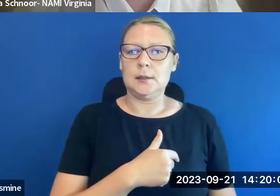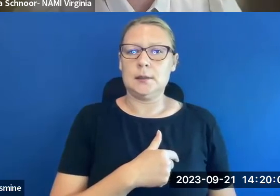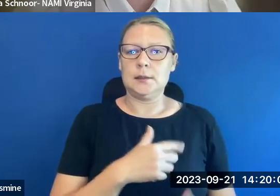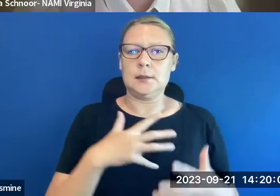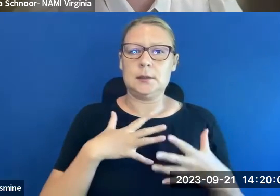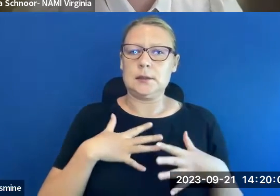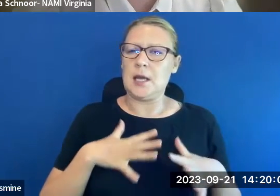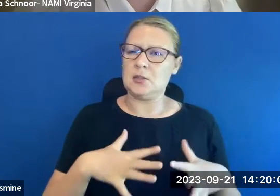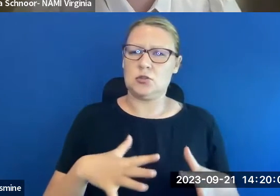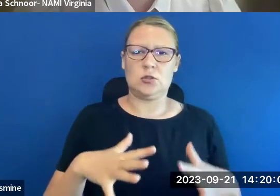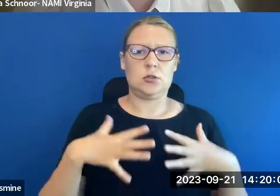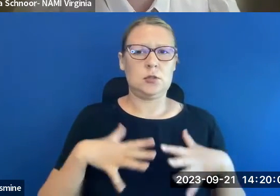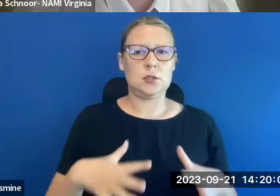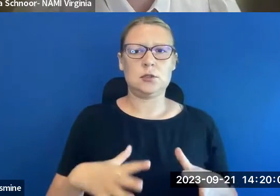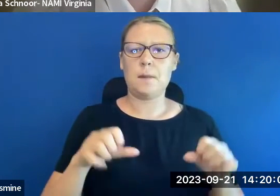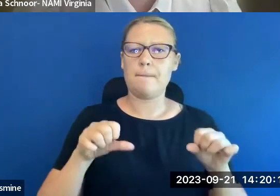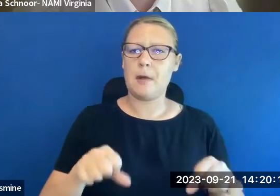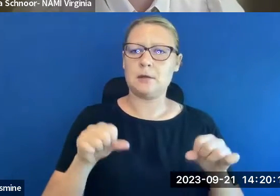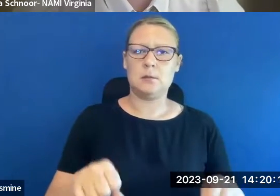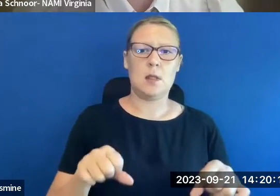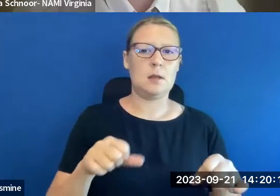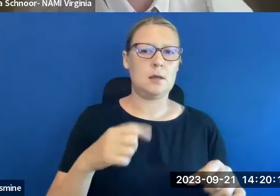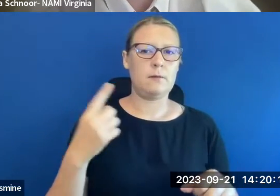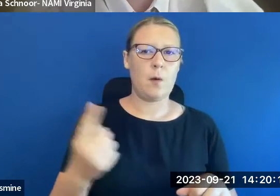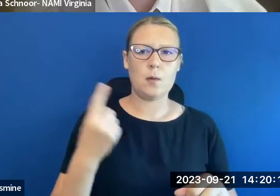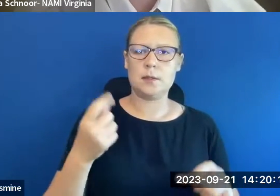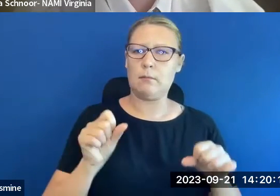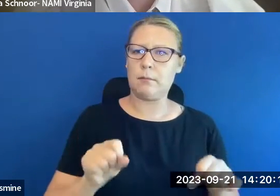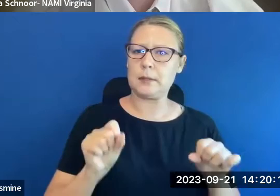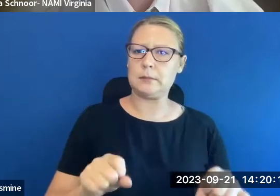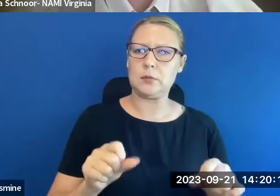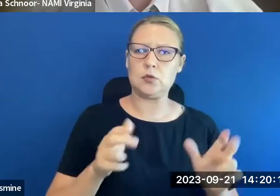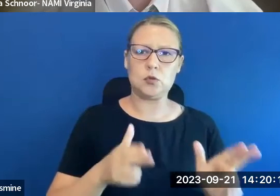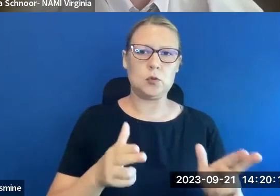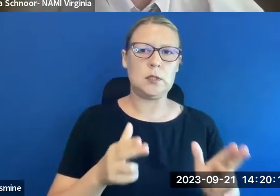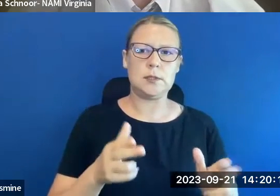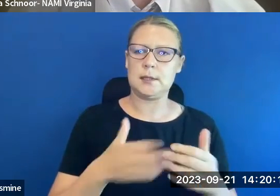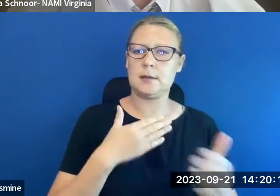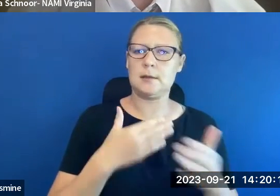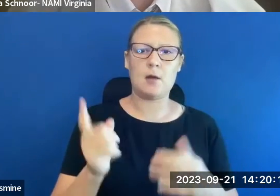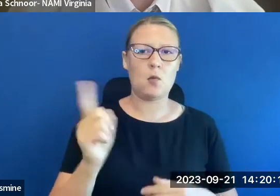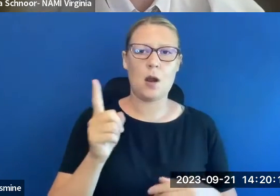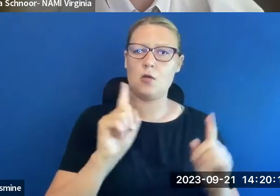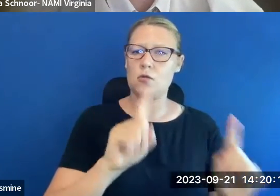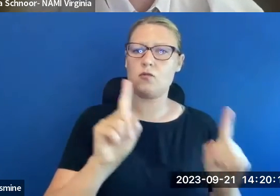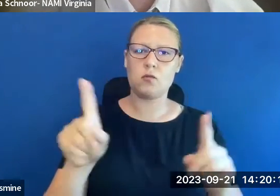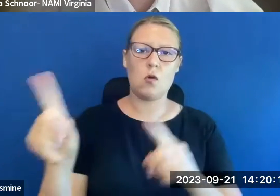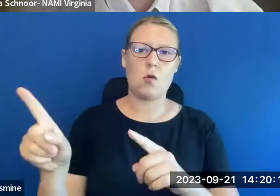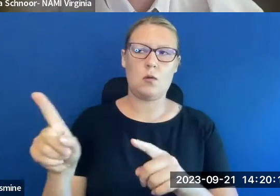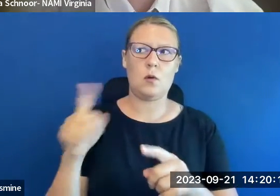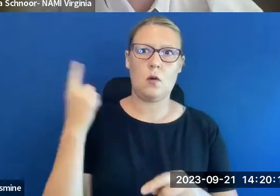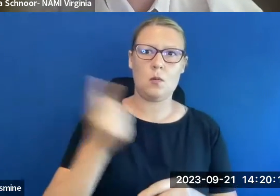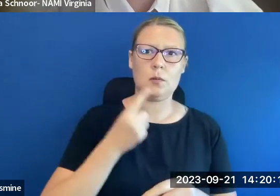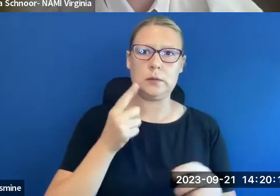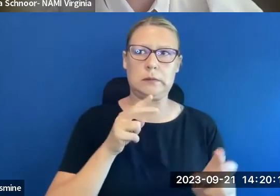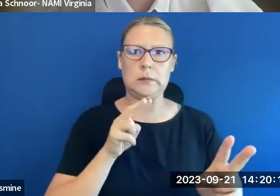anxious about the possibility in itself, and about shootings no matter where you go these days. And so